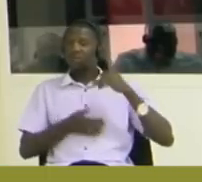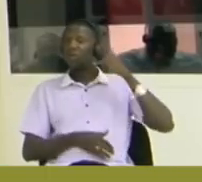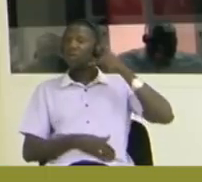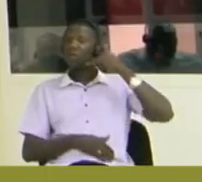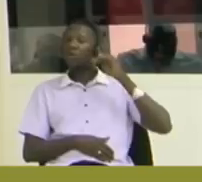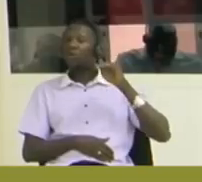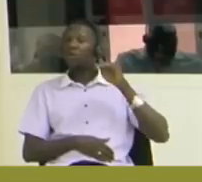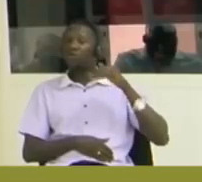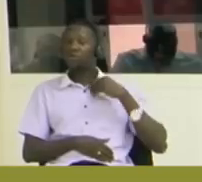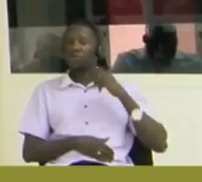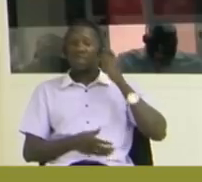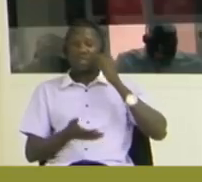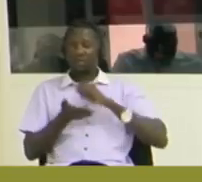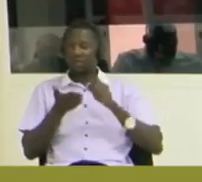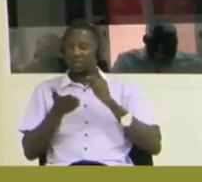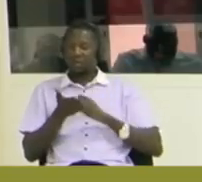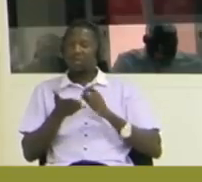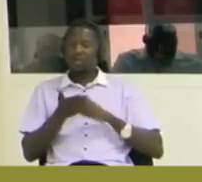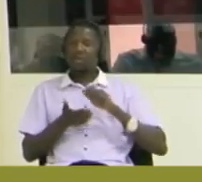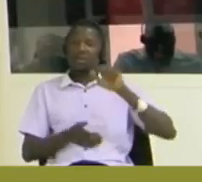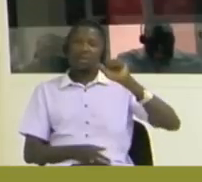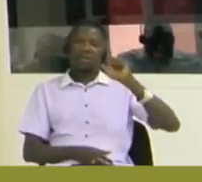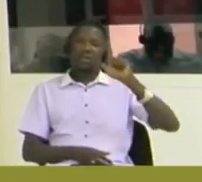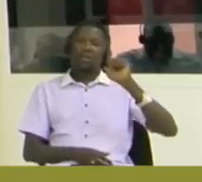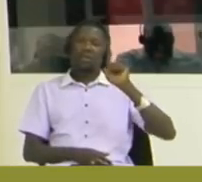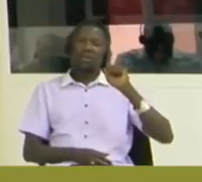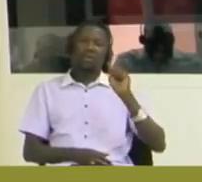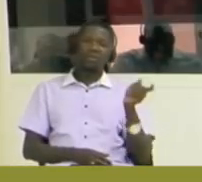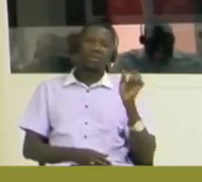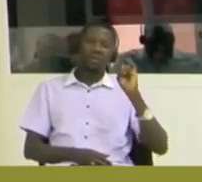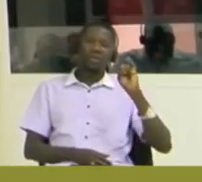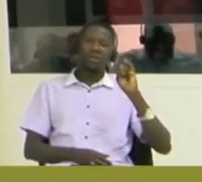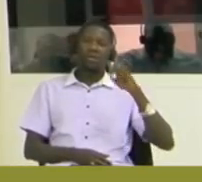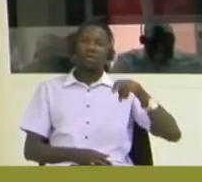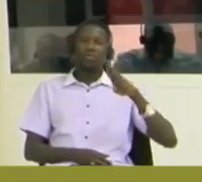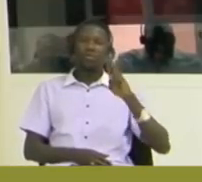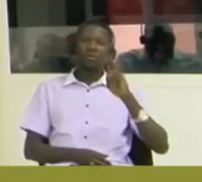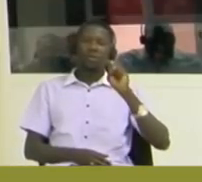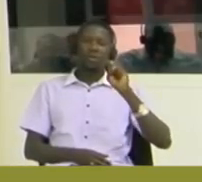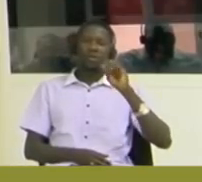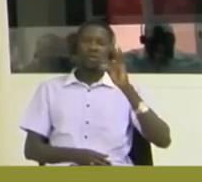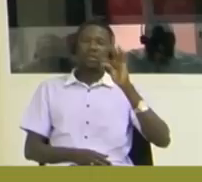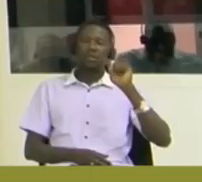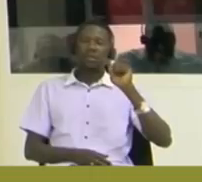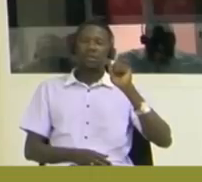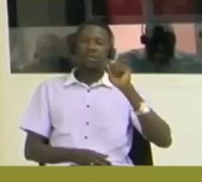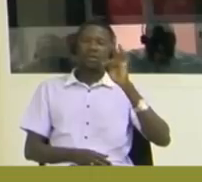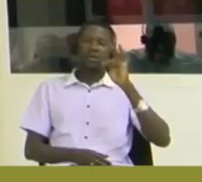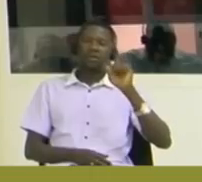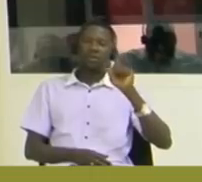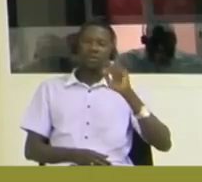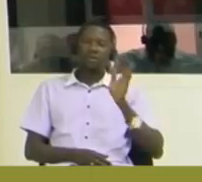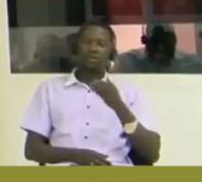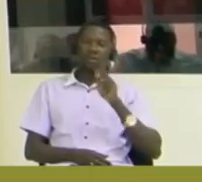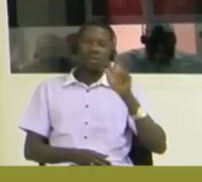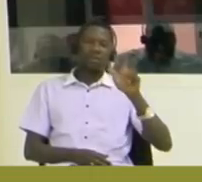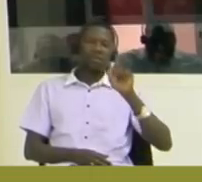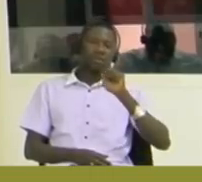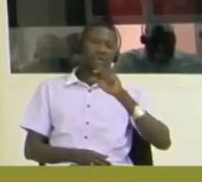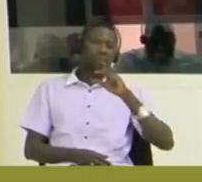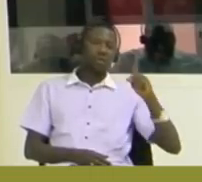Secretary General, Alhaji Mustafa Awada. And he had told me that we had lost